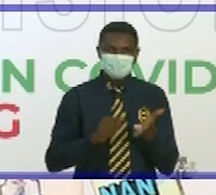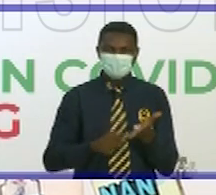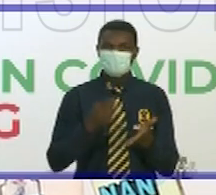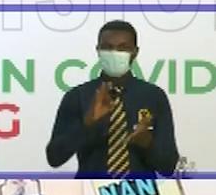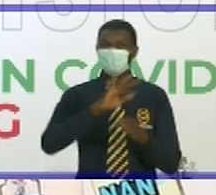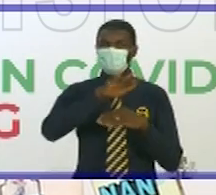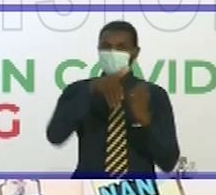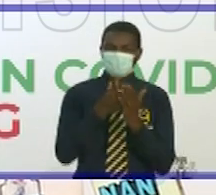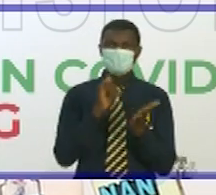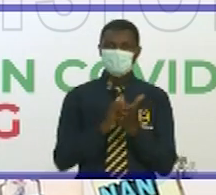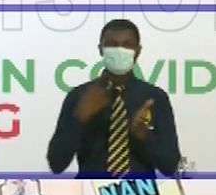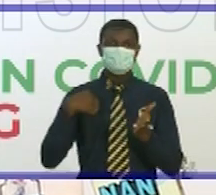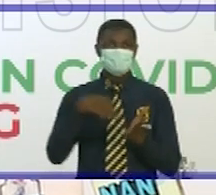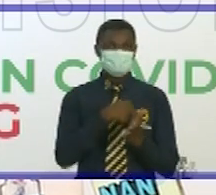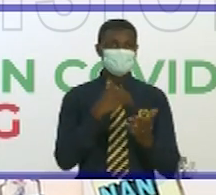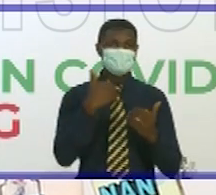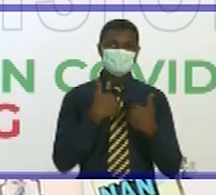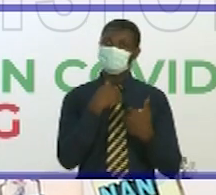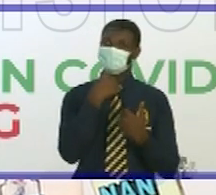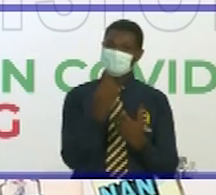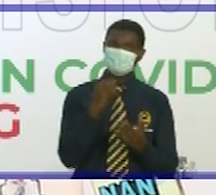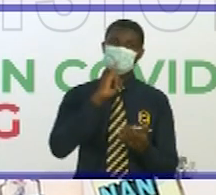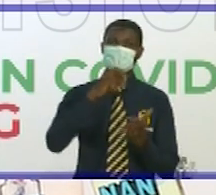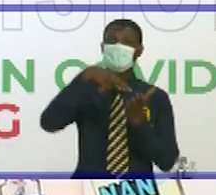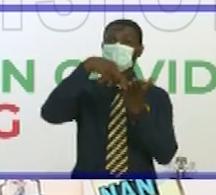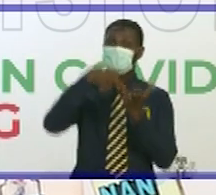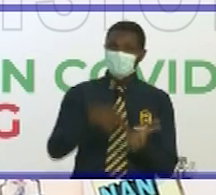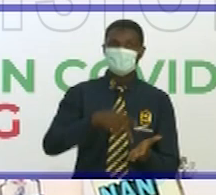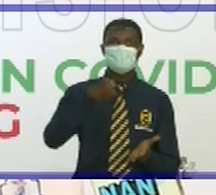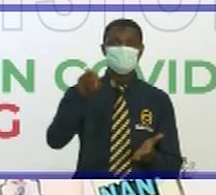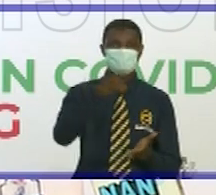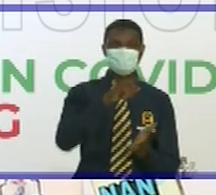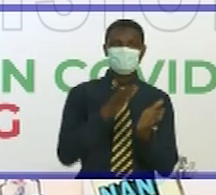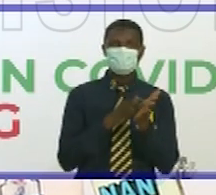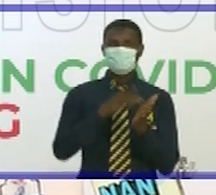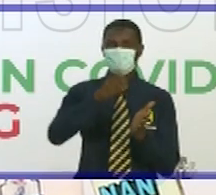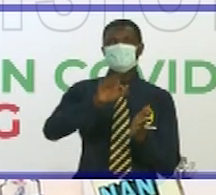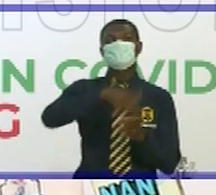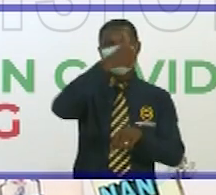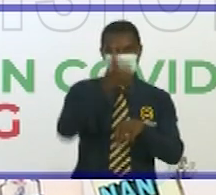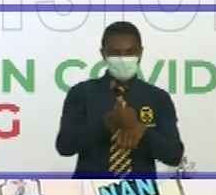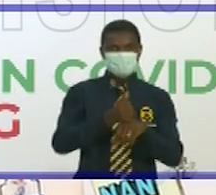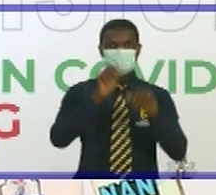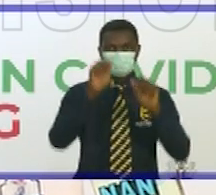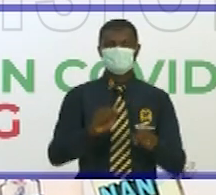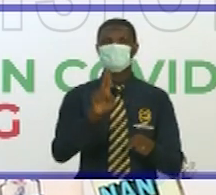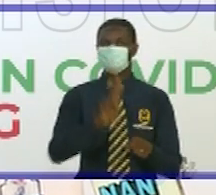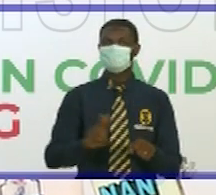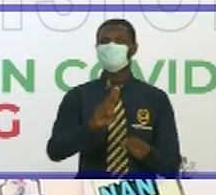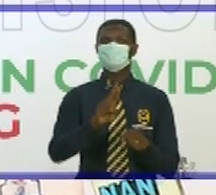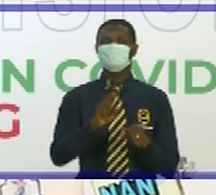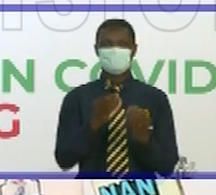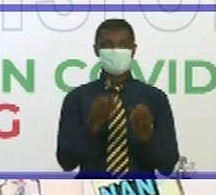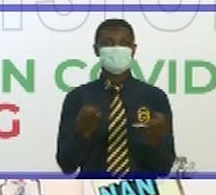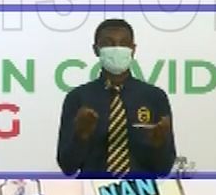said is the requirement you need to put in place to be able to use this facility.